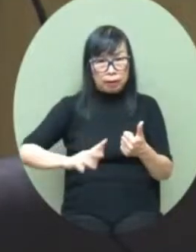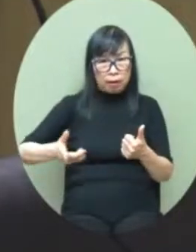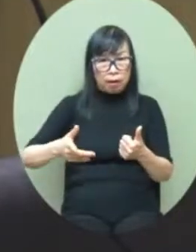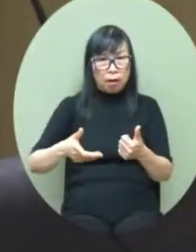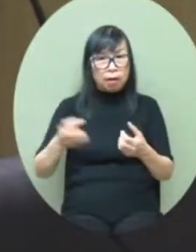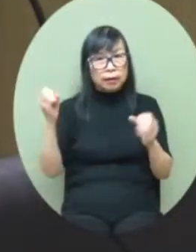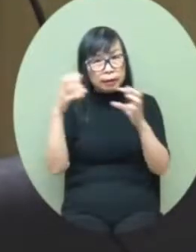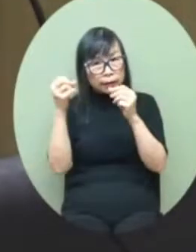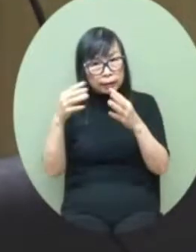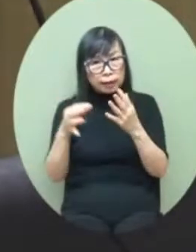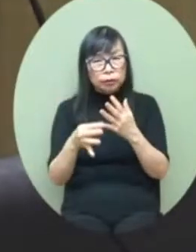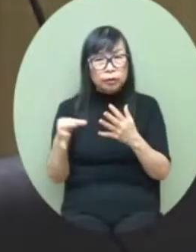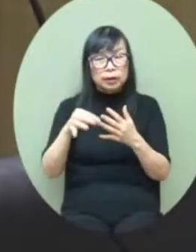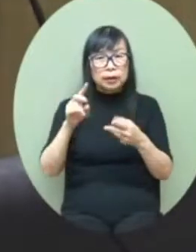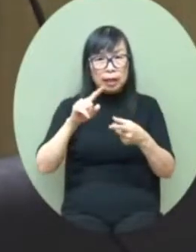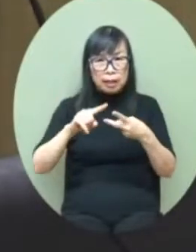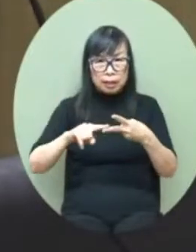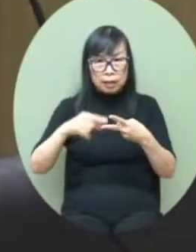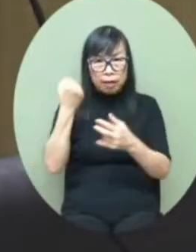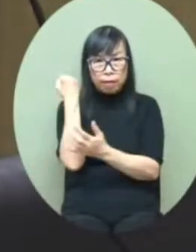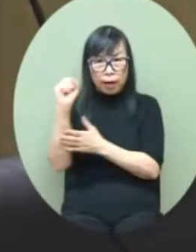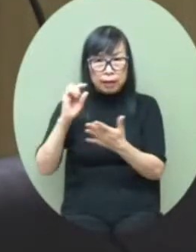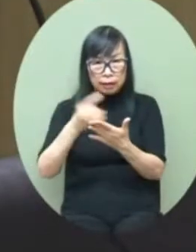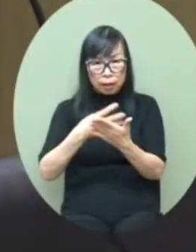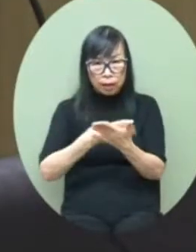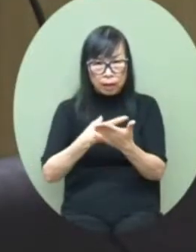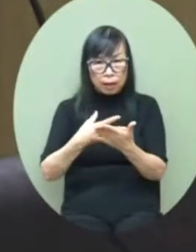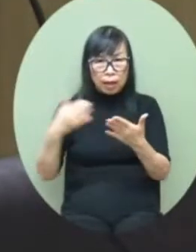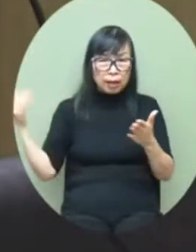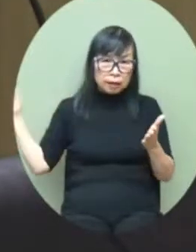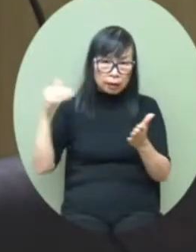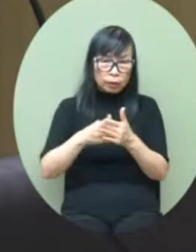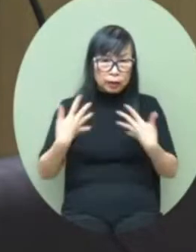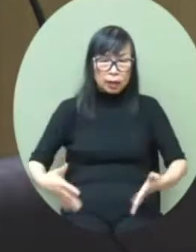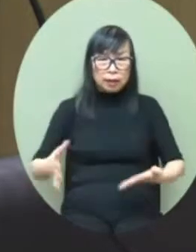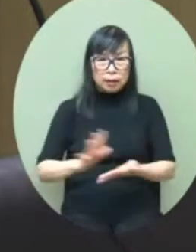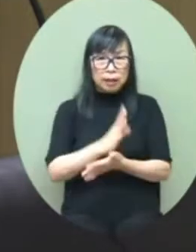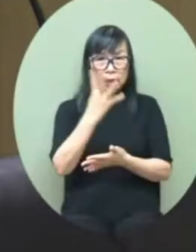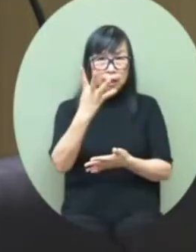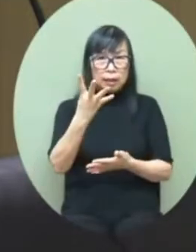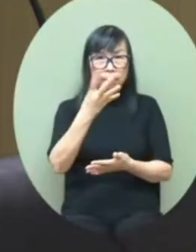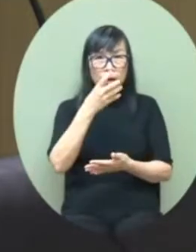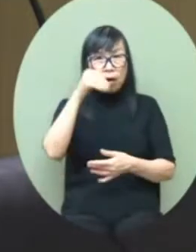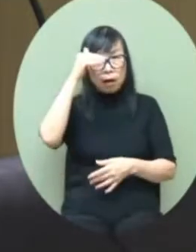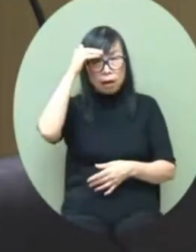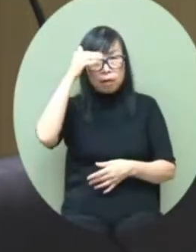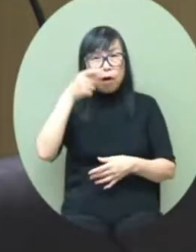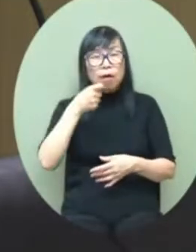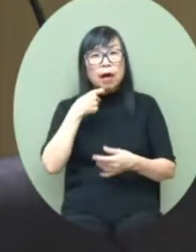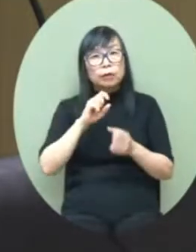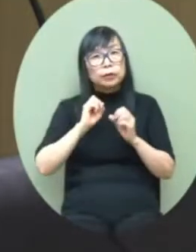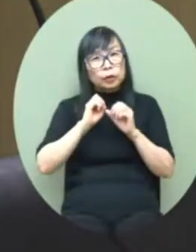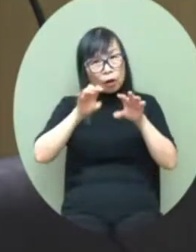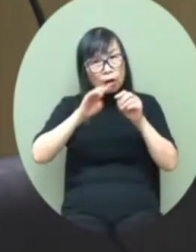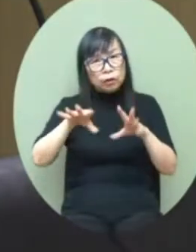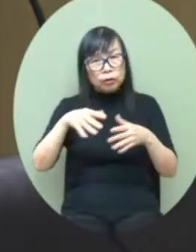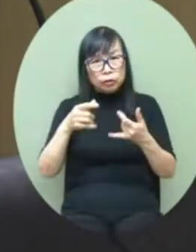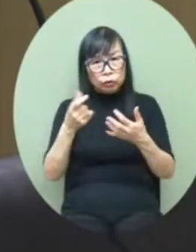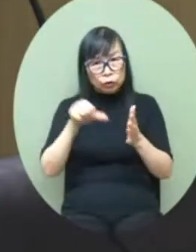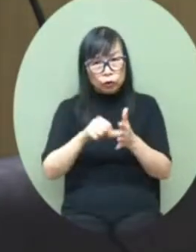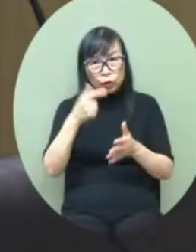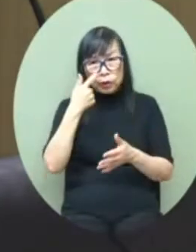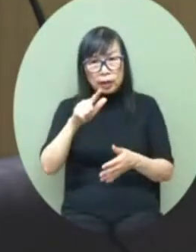identified irregularities. Will it affect the discussions of progress? And it's been close to 4 years after